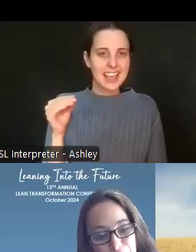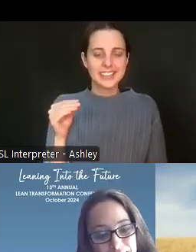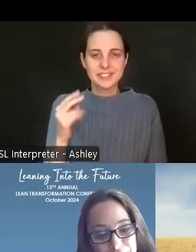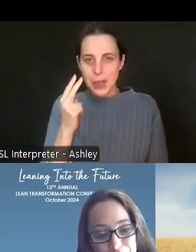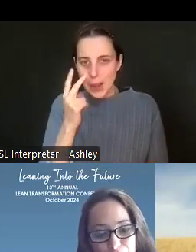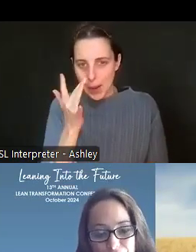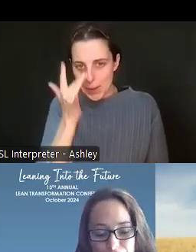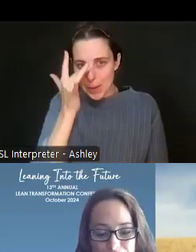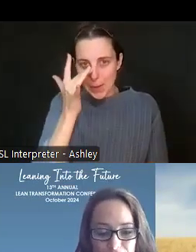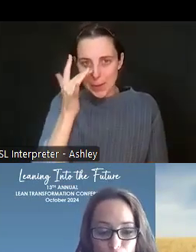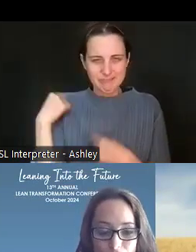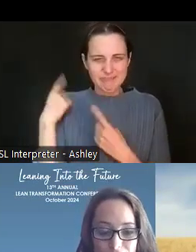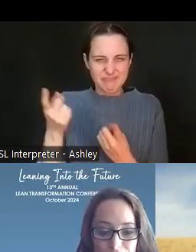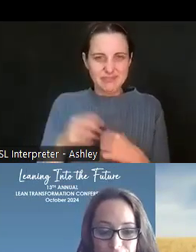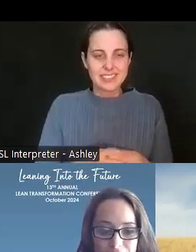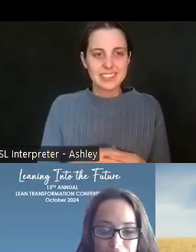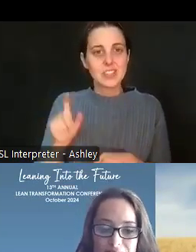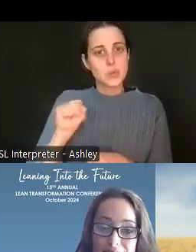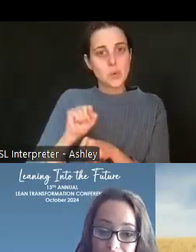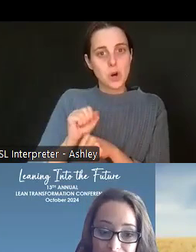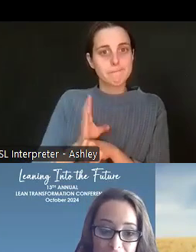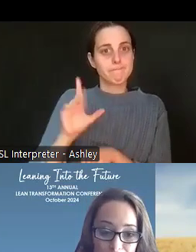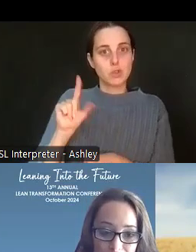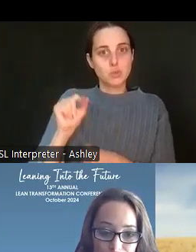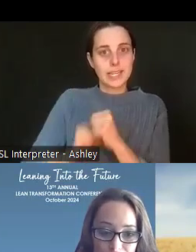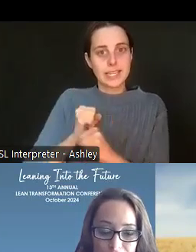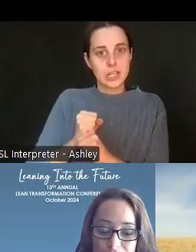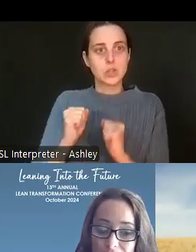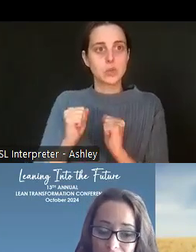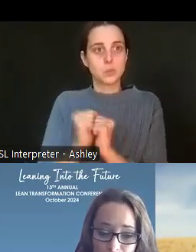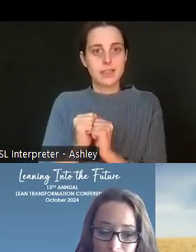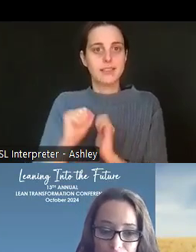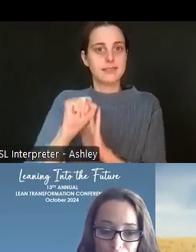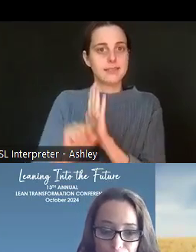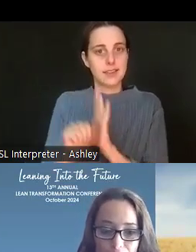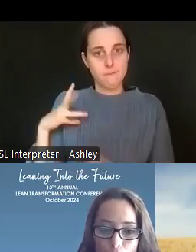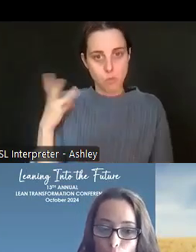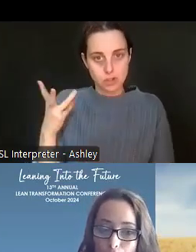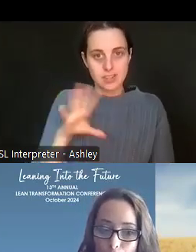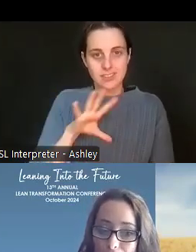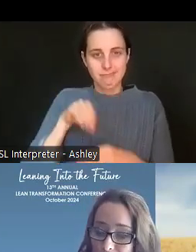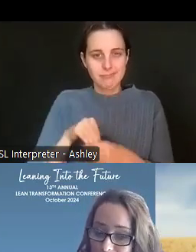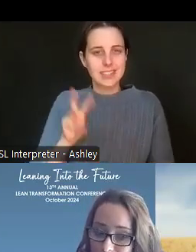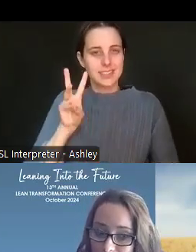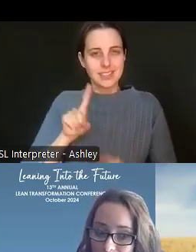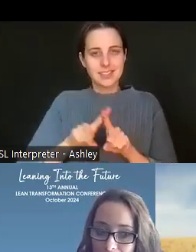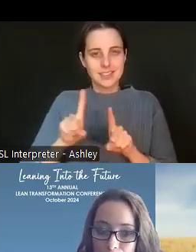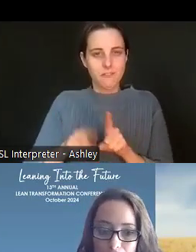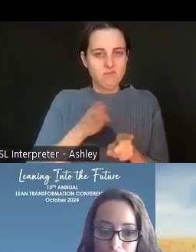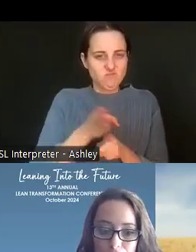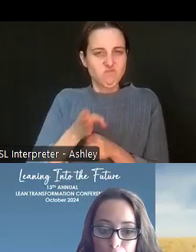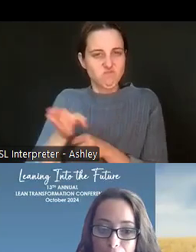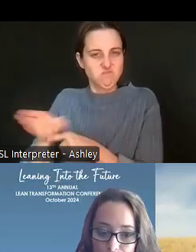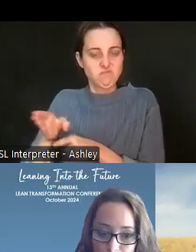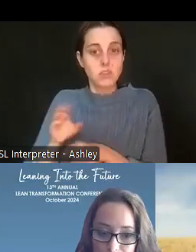over 20 years working for the state of Washington in six cabinet agencies and the legislature. While working for the state,